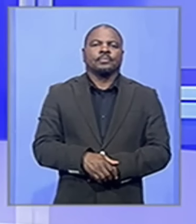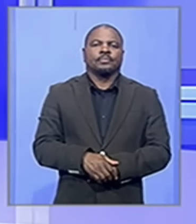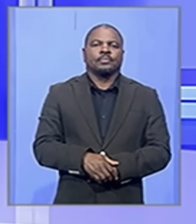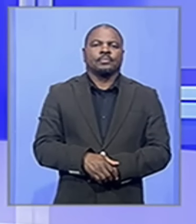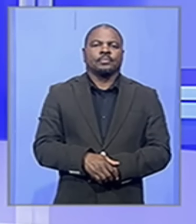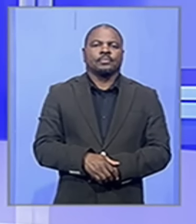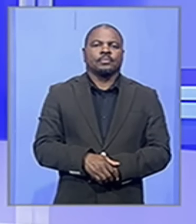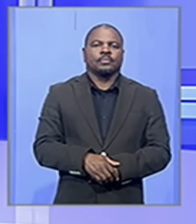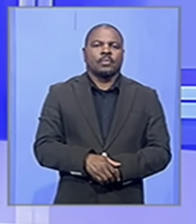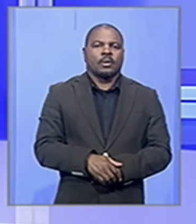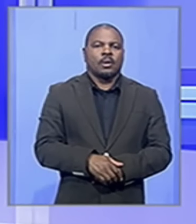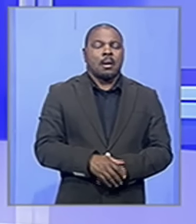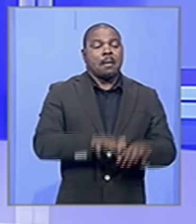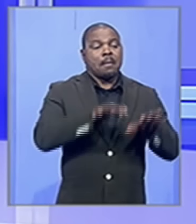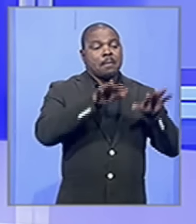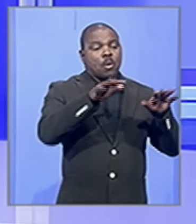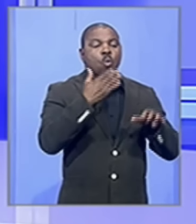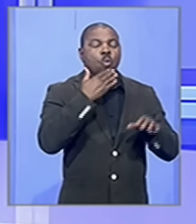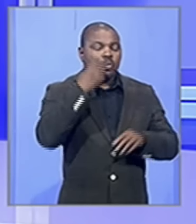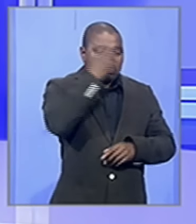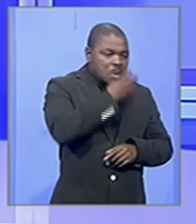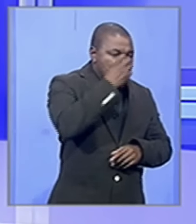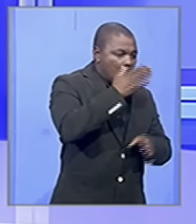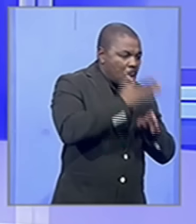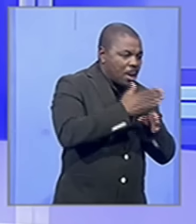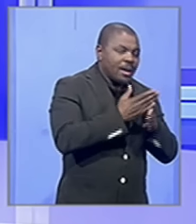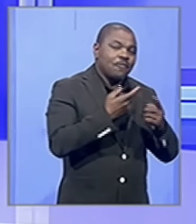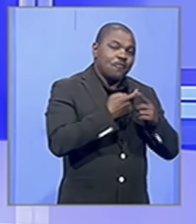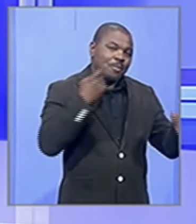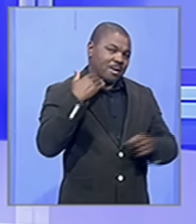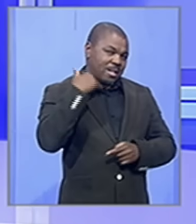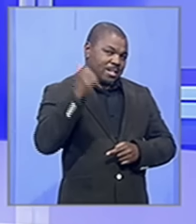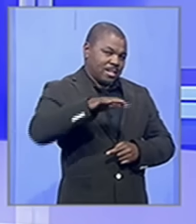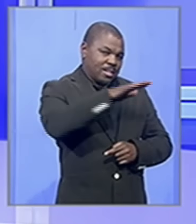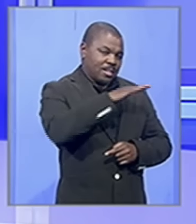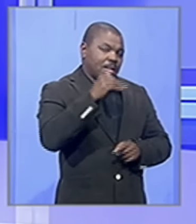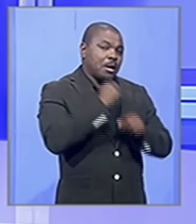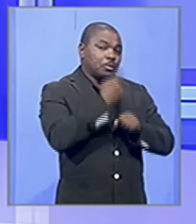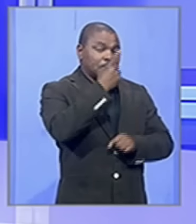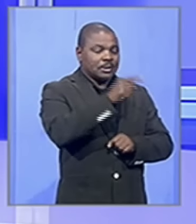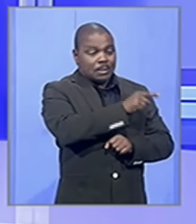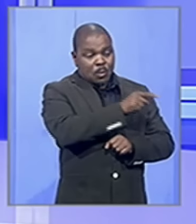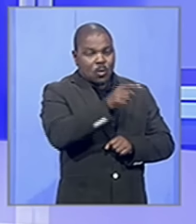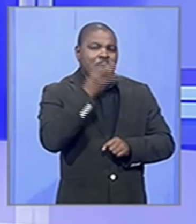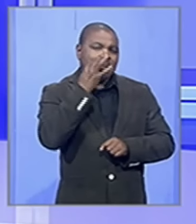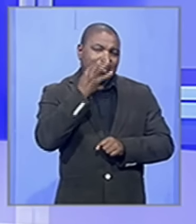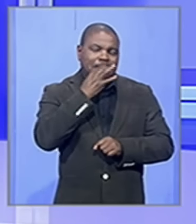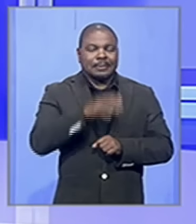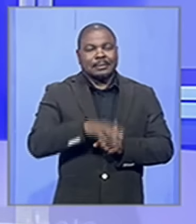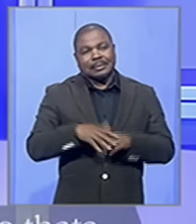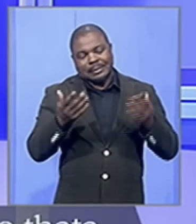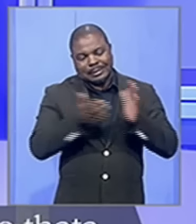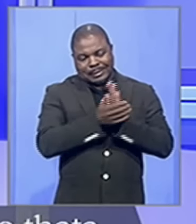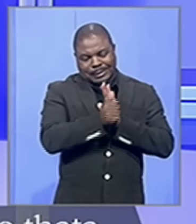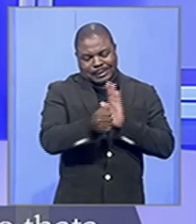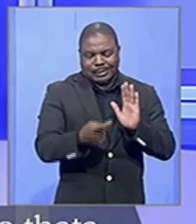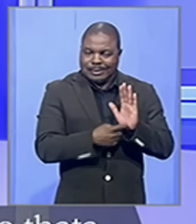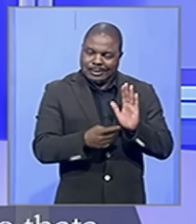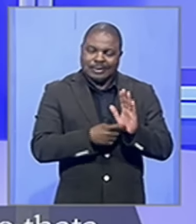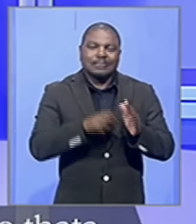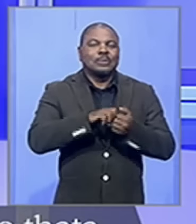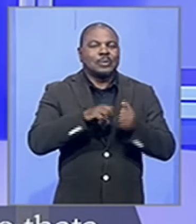Re sa lefo batho ba ba senkang ditiro kwa Alexandra kwa mono Gauteng ba tlhalositse fa go tlhoka bokgoni e le gone go